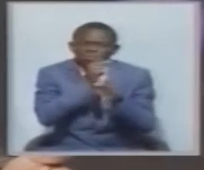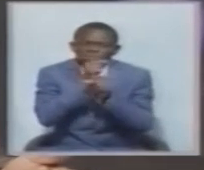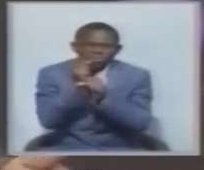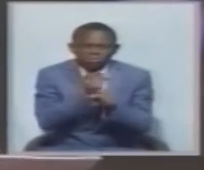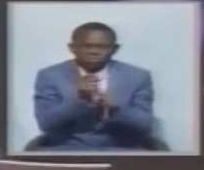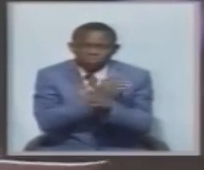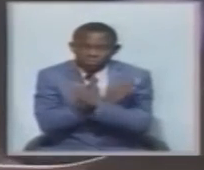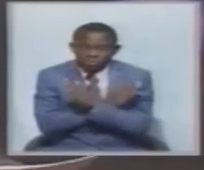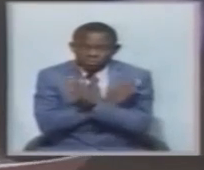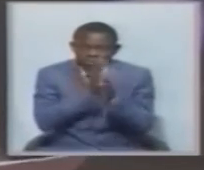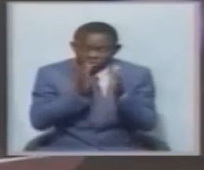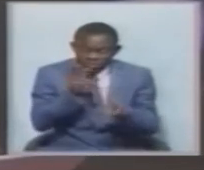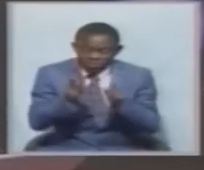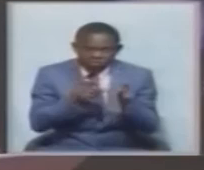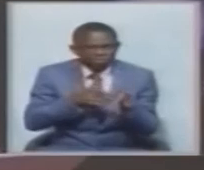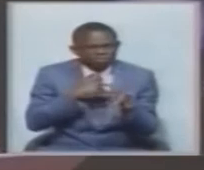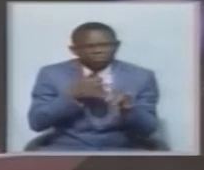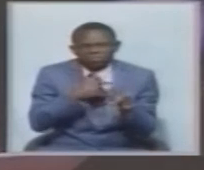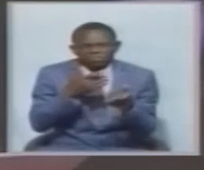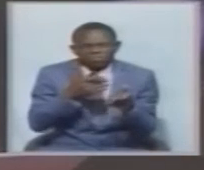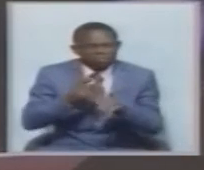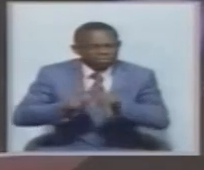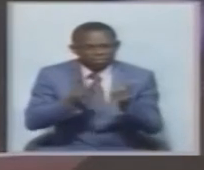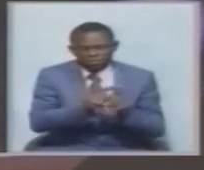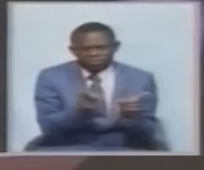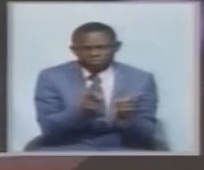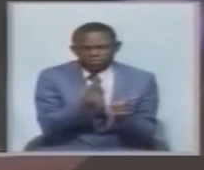being revived using the funds of the AfDB.